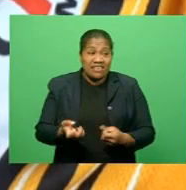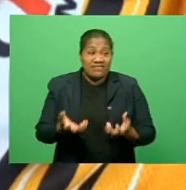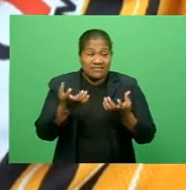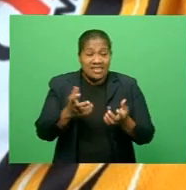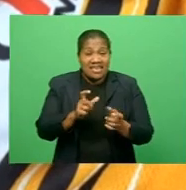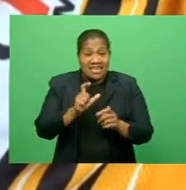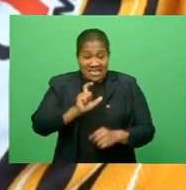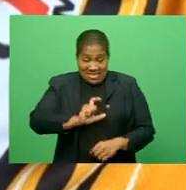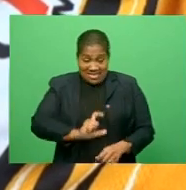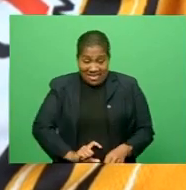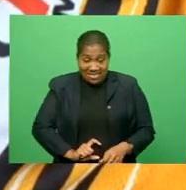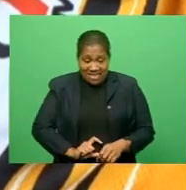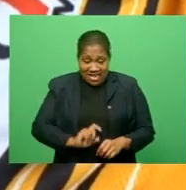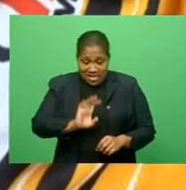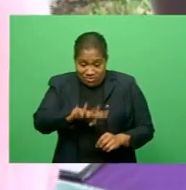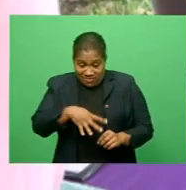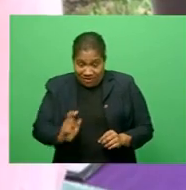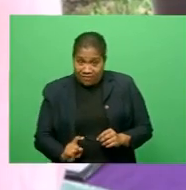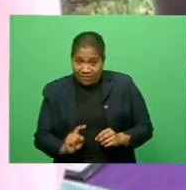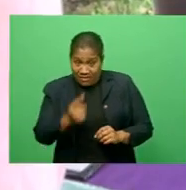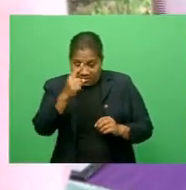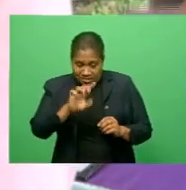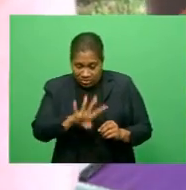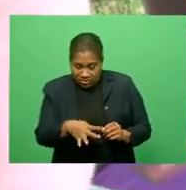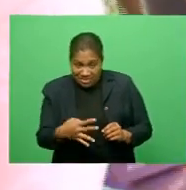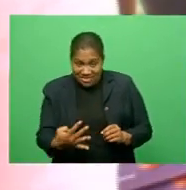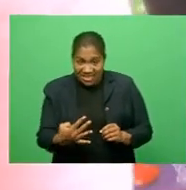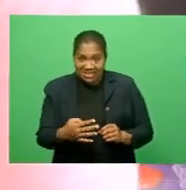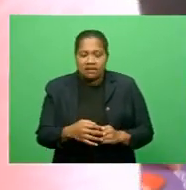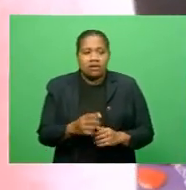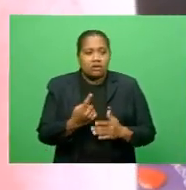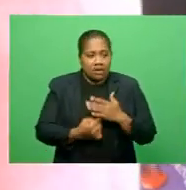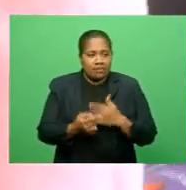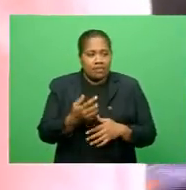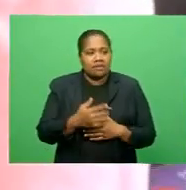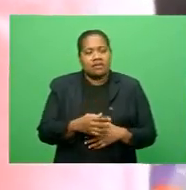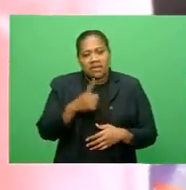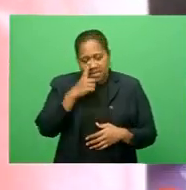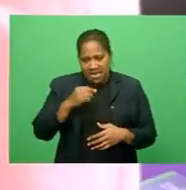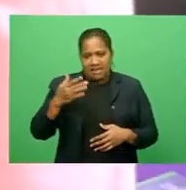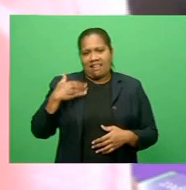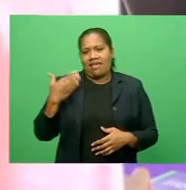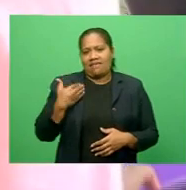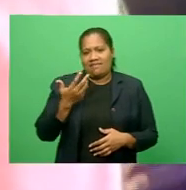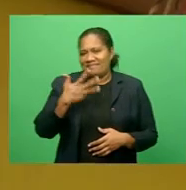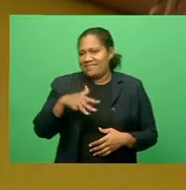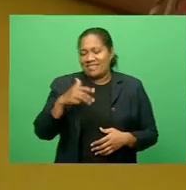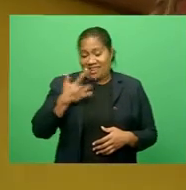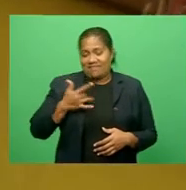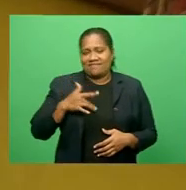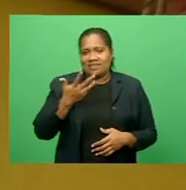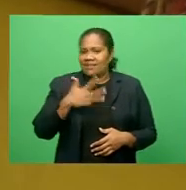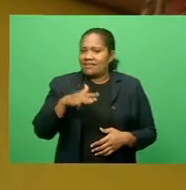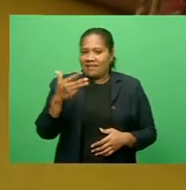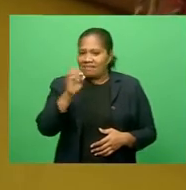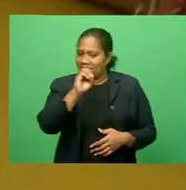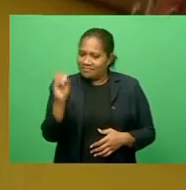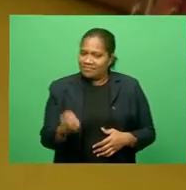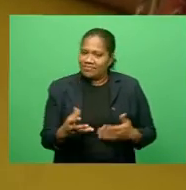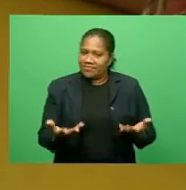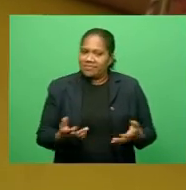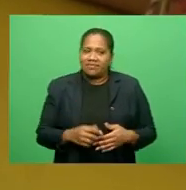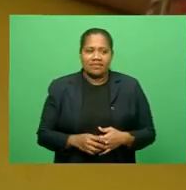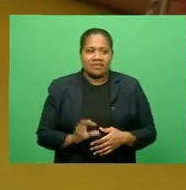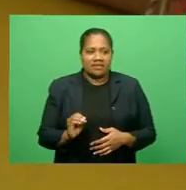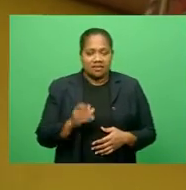in the first stage, then the survival rate is 99%. Dr. Prasad says many men do not visit the doctors as the lump